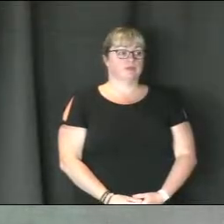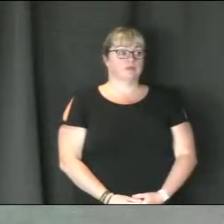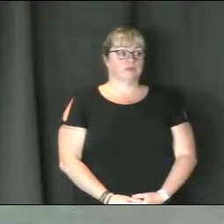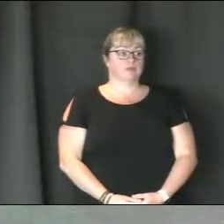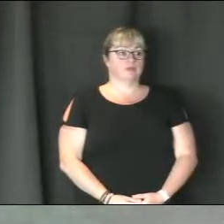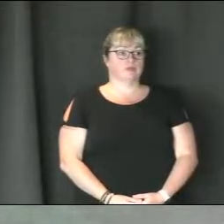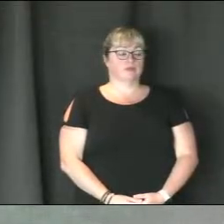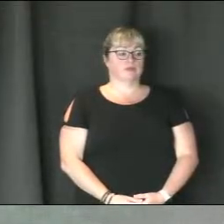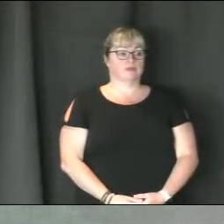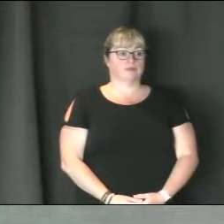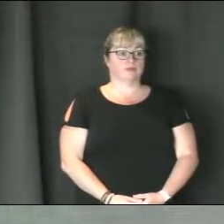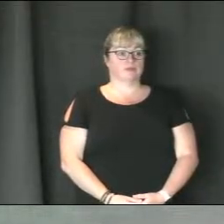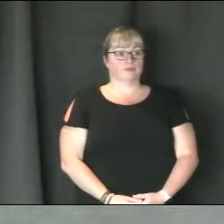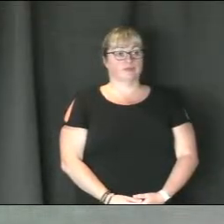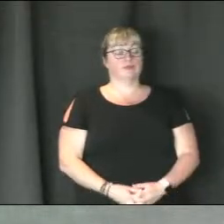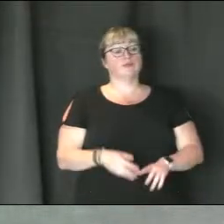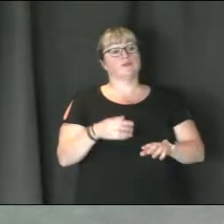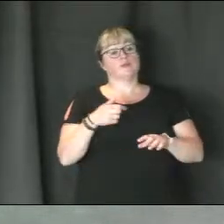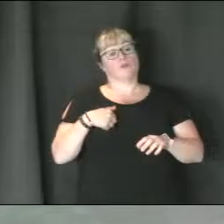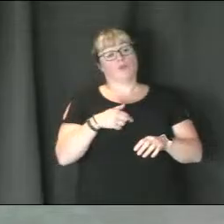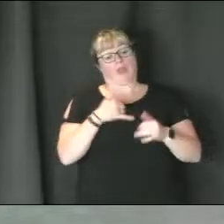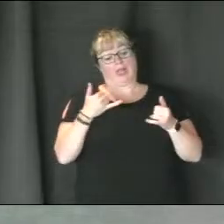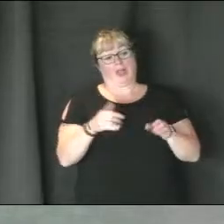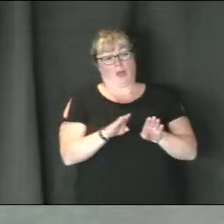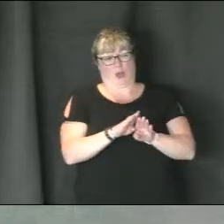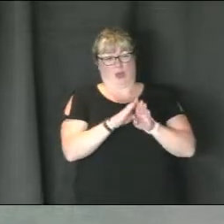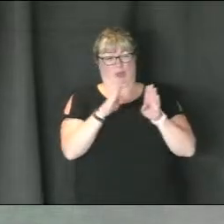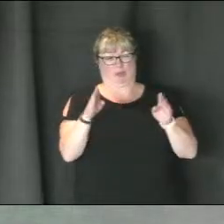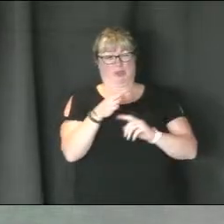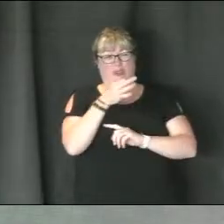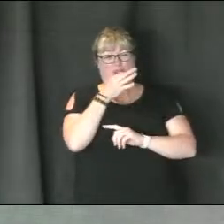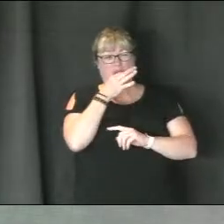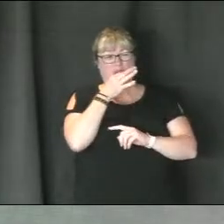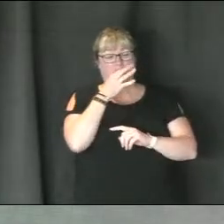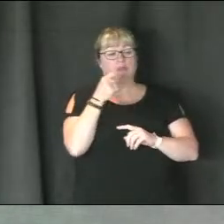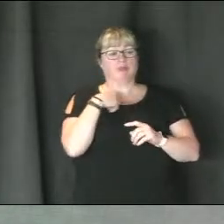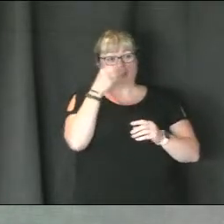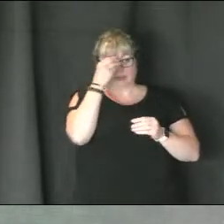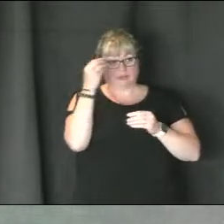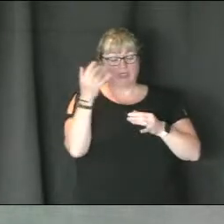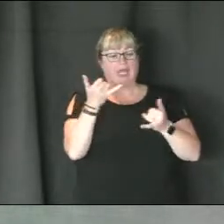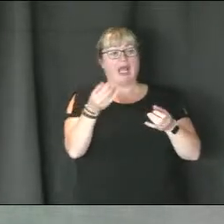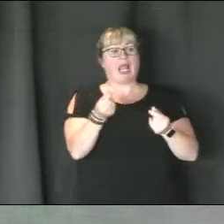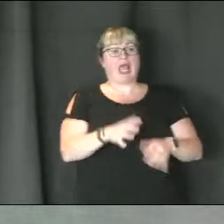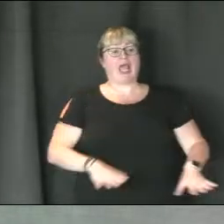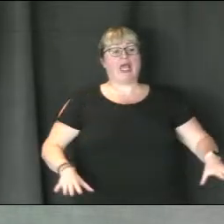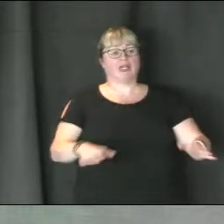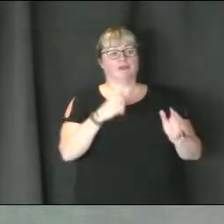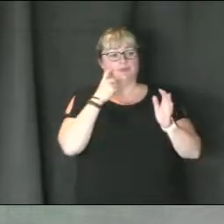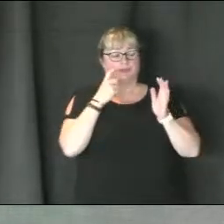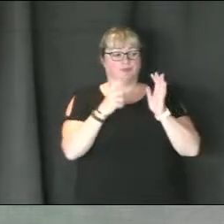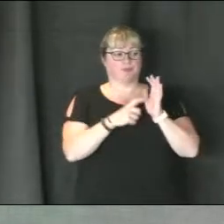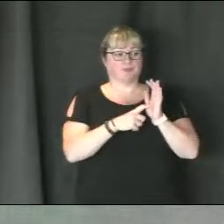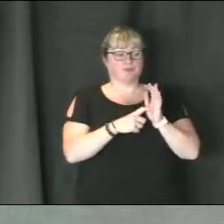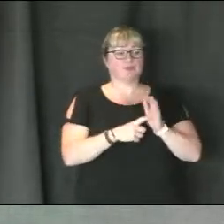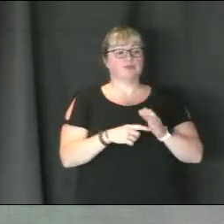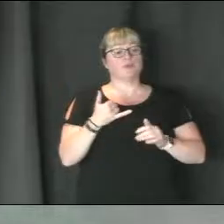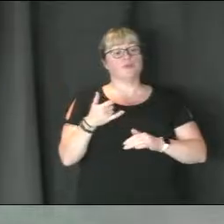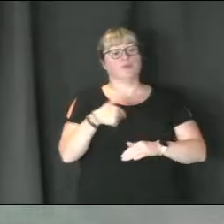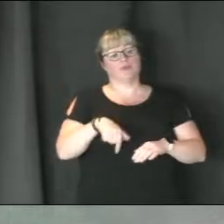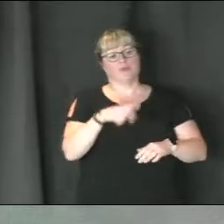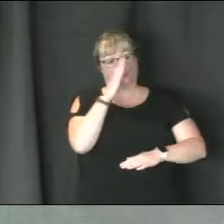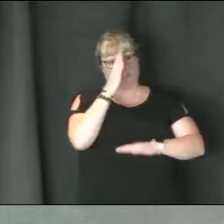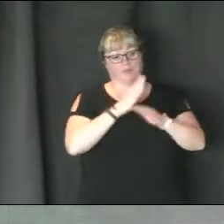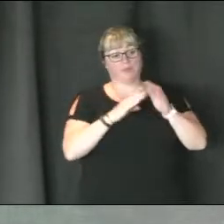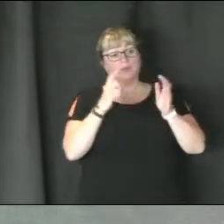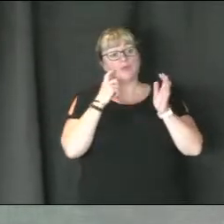Labrador. Before we officially begin, I would like to give the following land acknowledgement. We humbly recognize